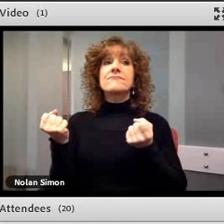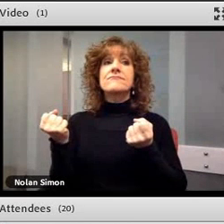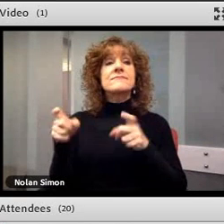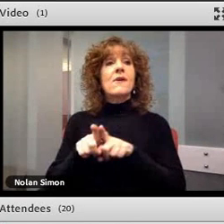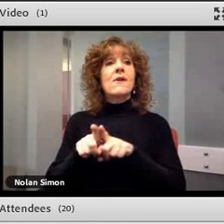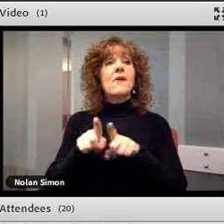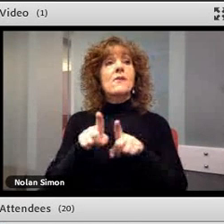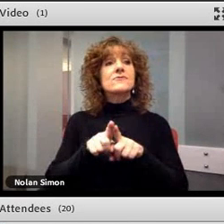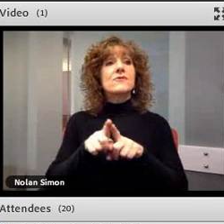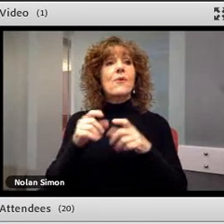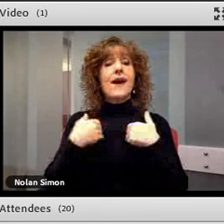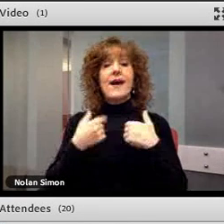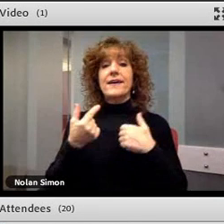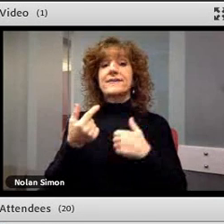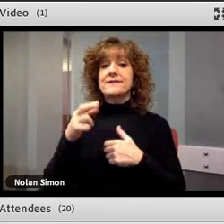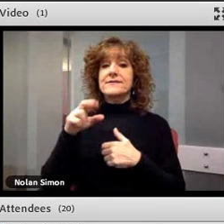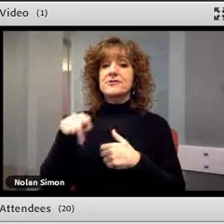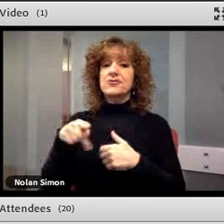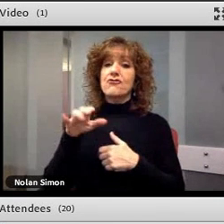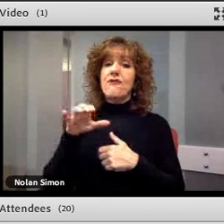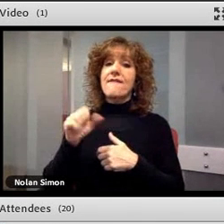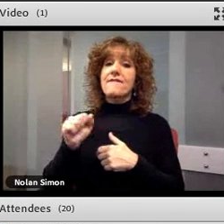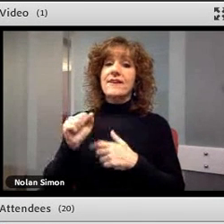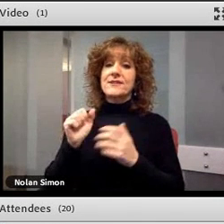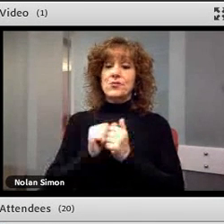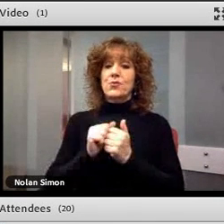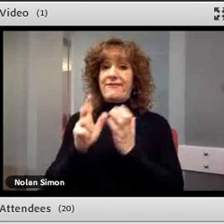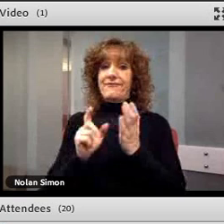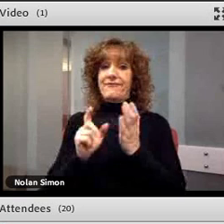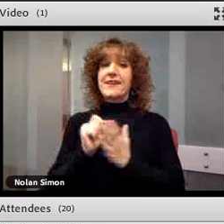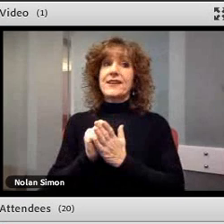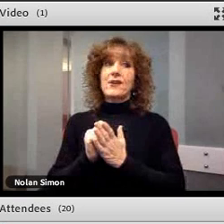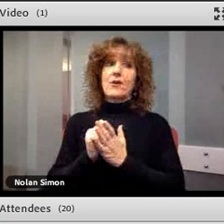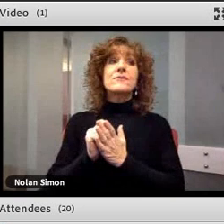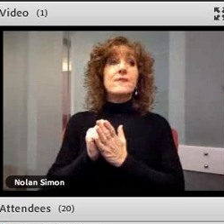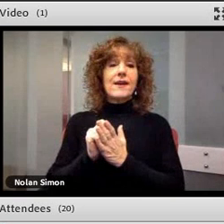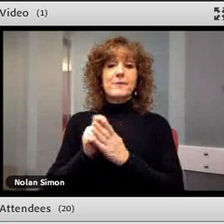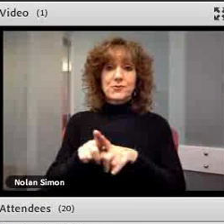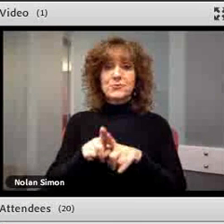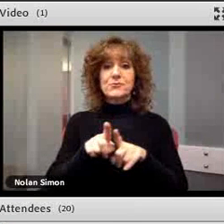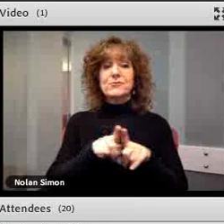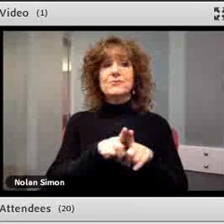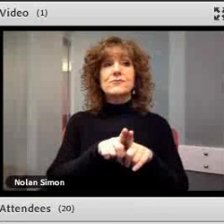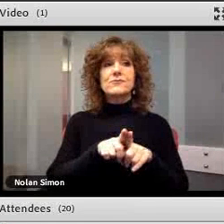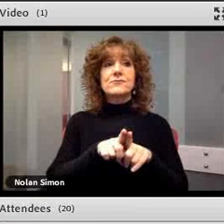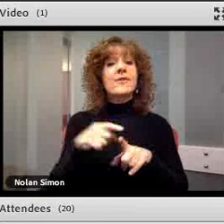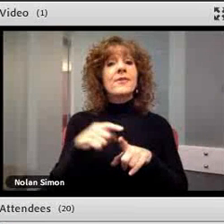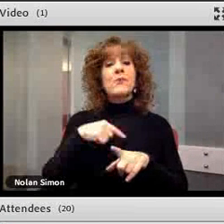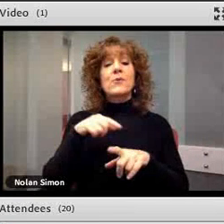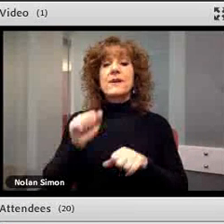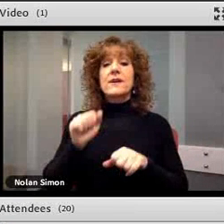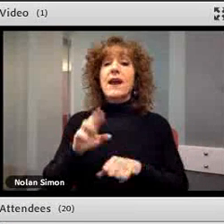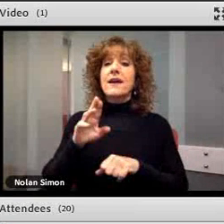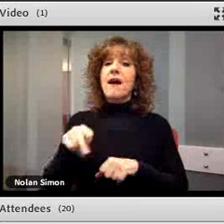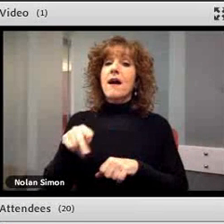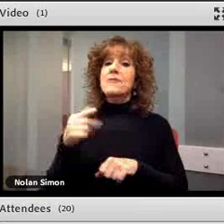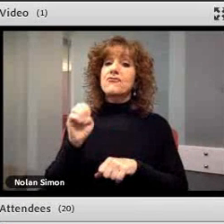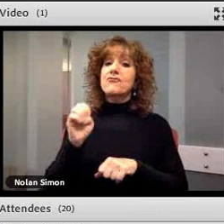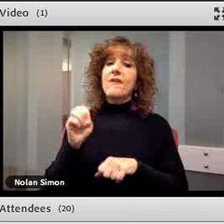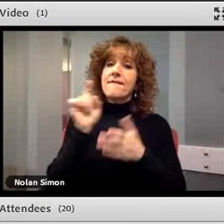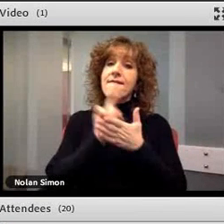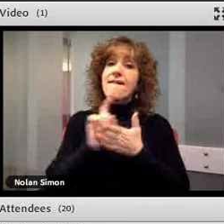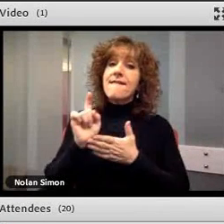graphic and video renditions of these. And we can upgrade it every week. So if